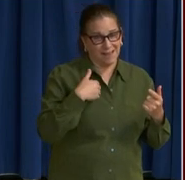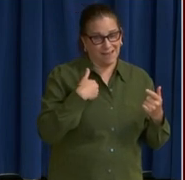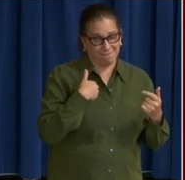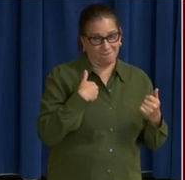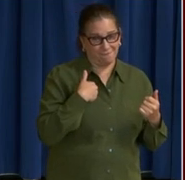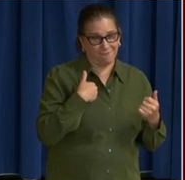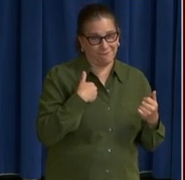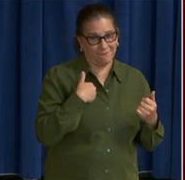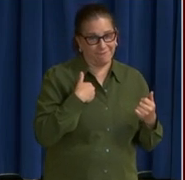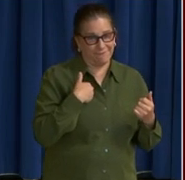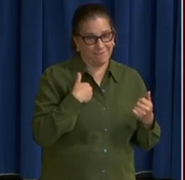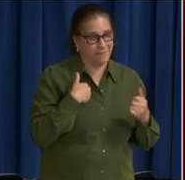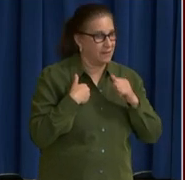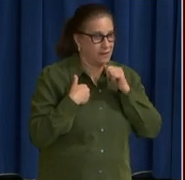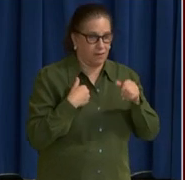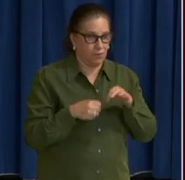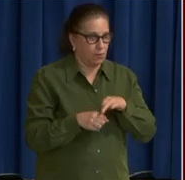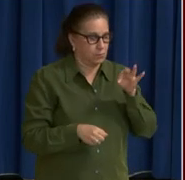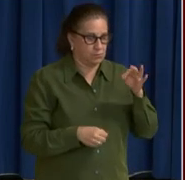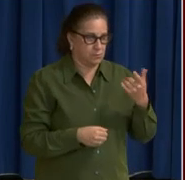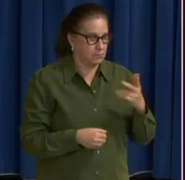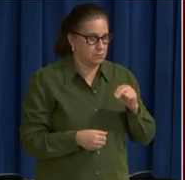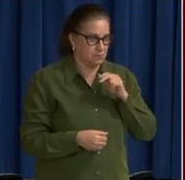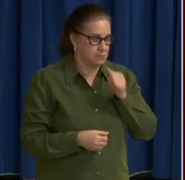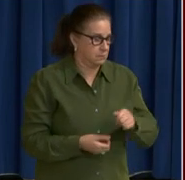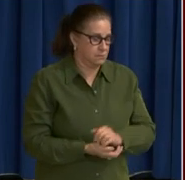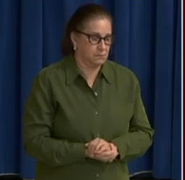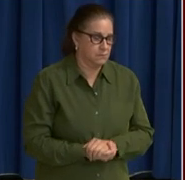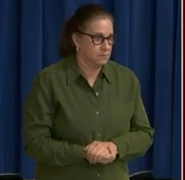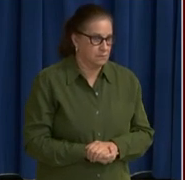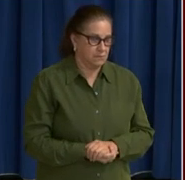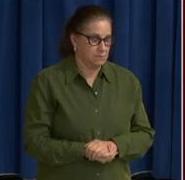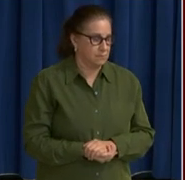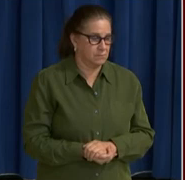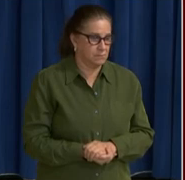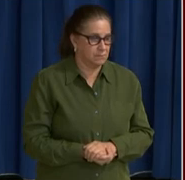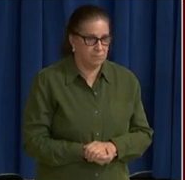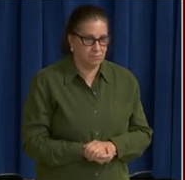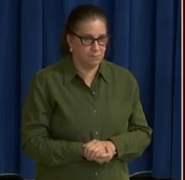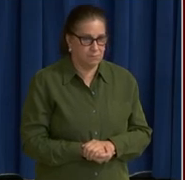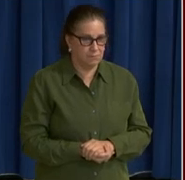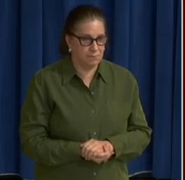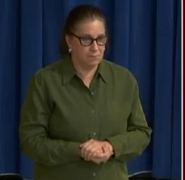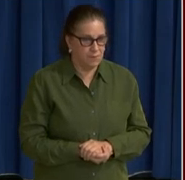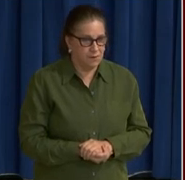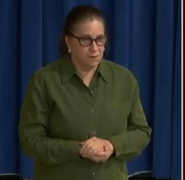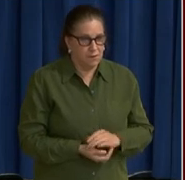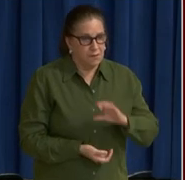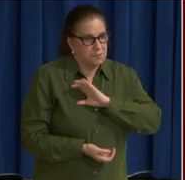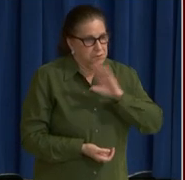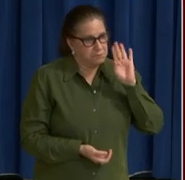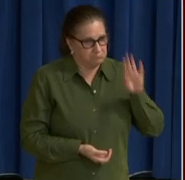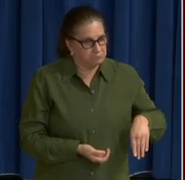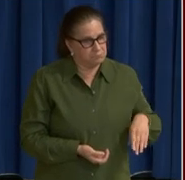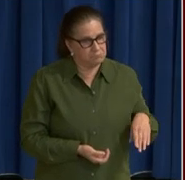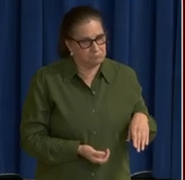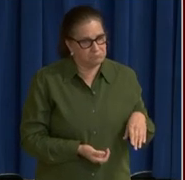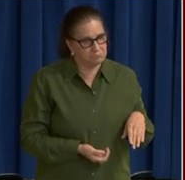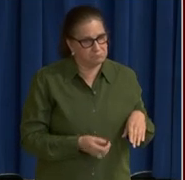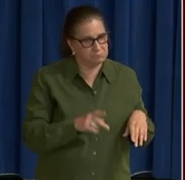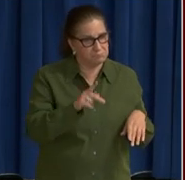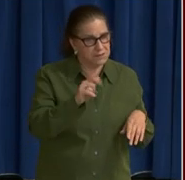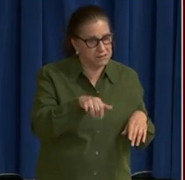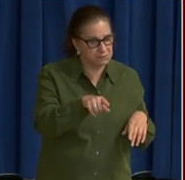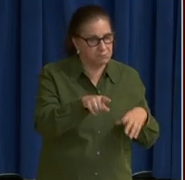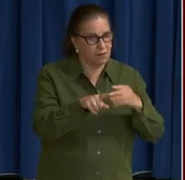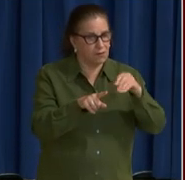gun. Were the officers familiar with Mr. K and any of the other individuals that you believe were in?